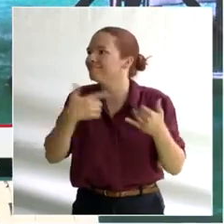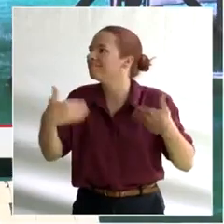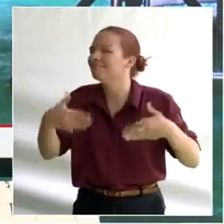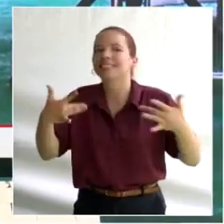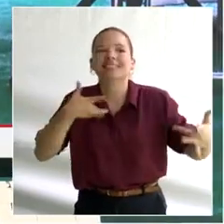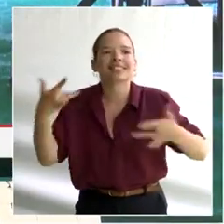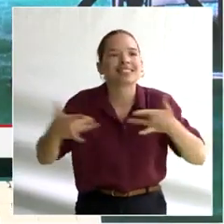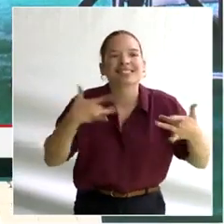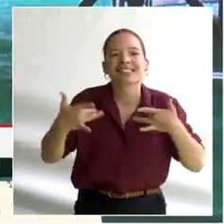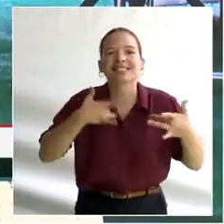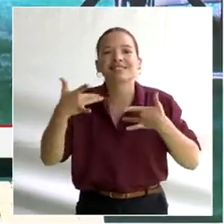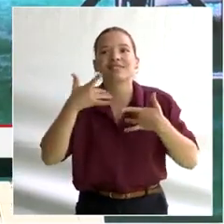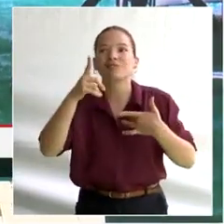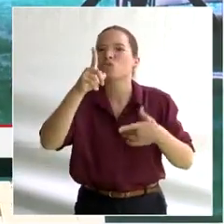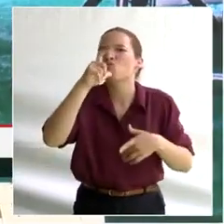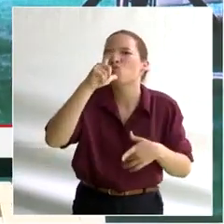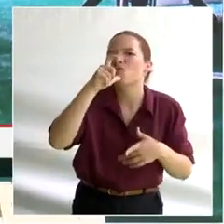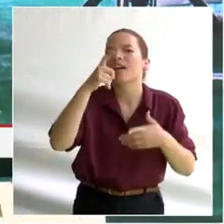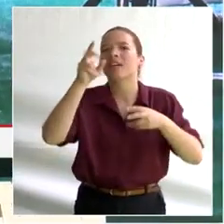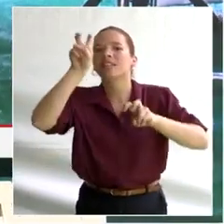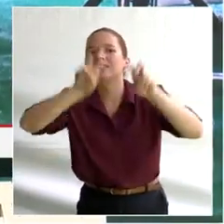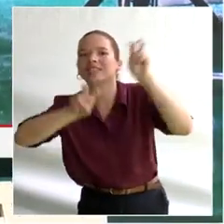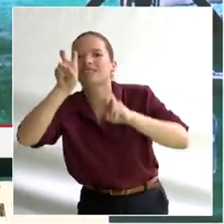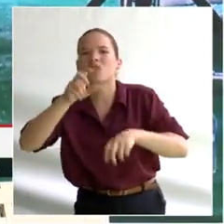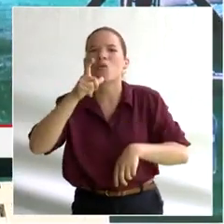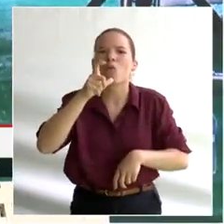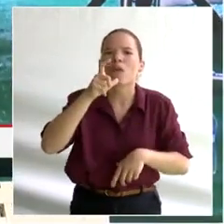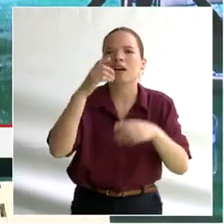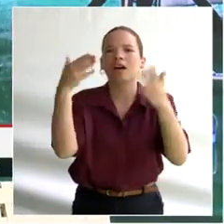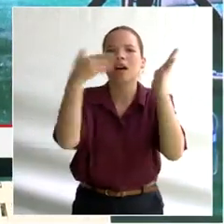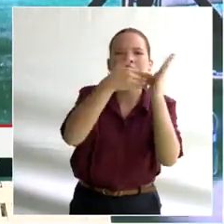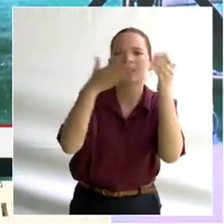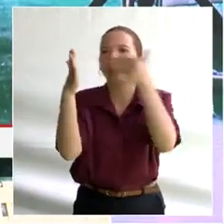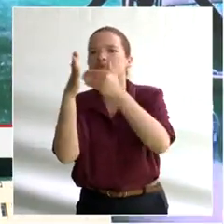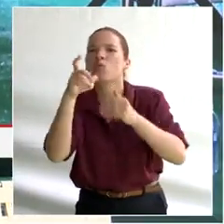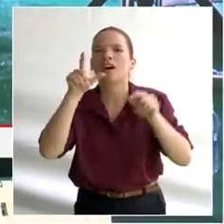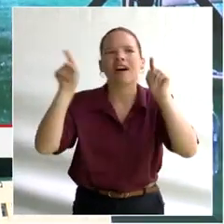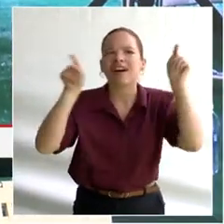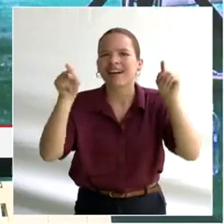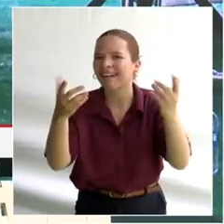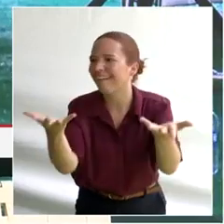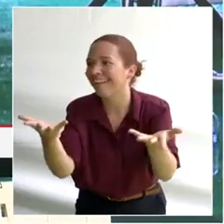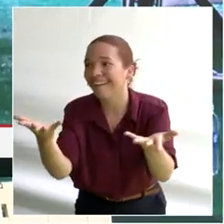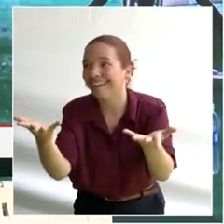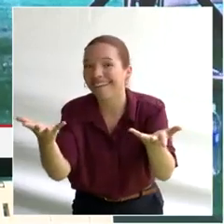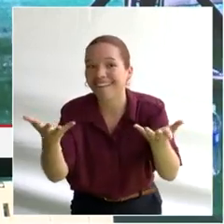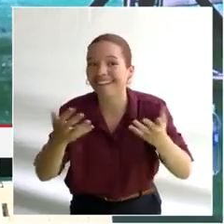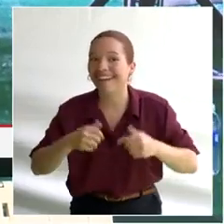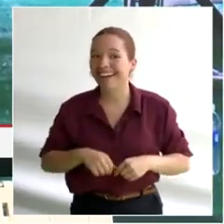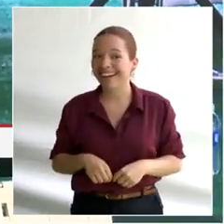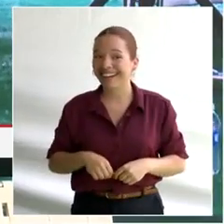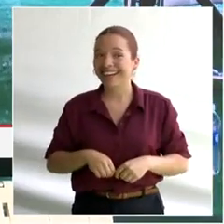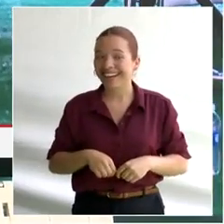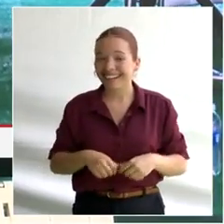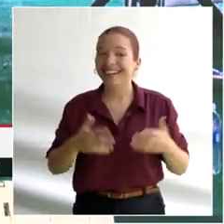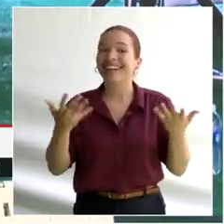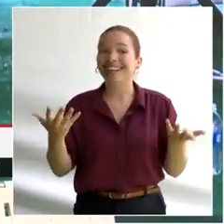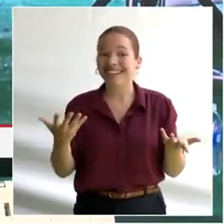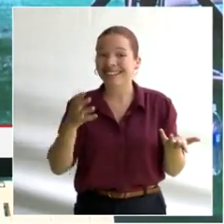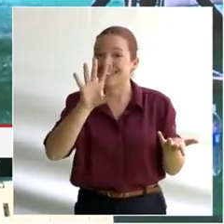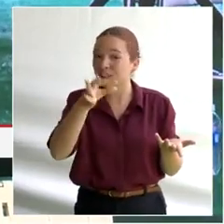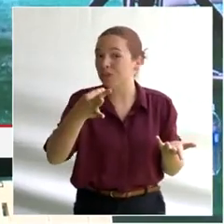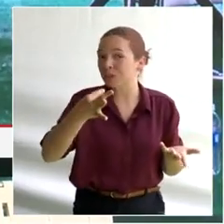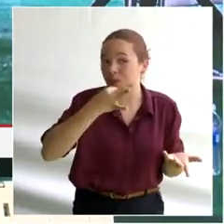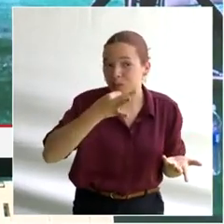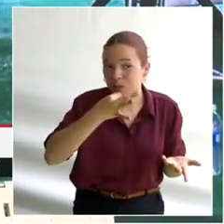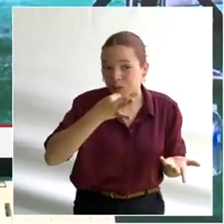So you guys, thank you for being here. We can't wait to see everyone. The event's almost this weekend sold out. The tournament's almost sold out. The